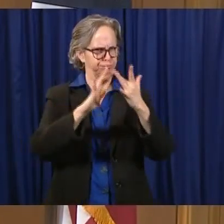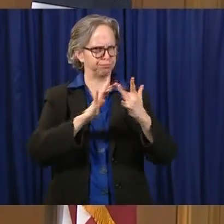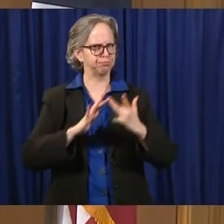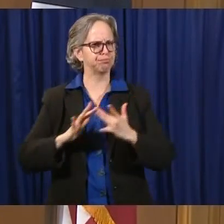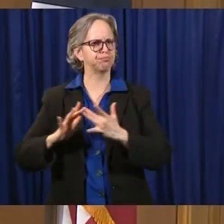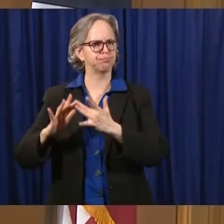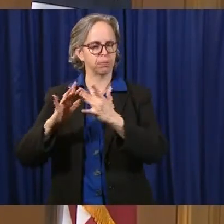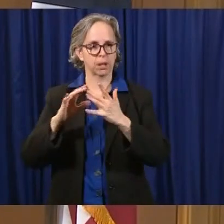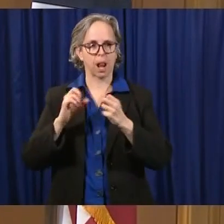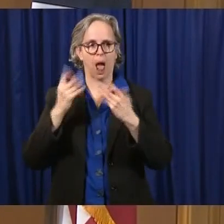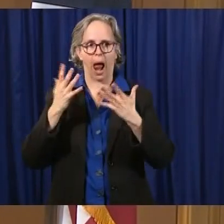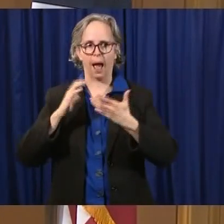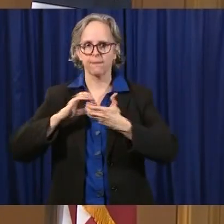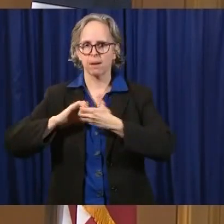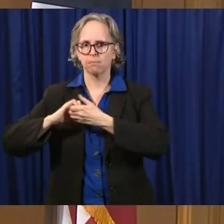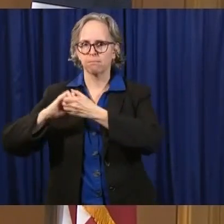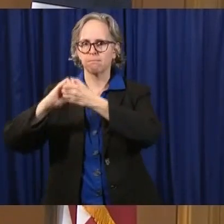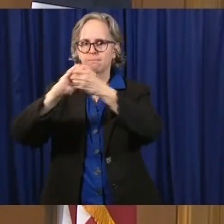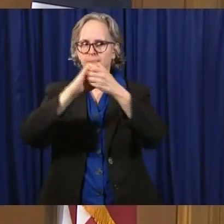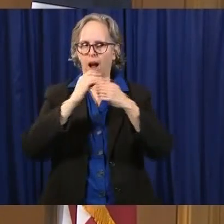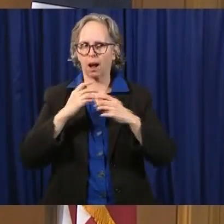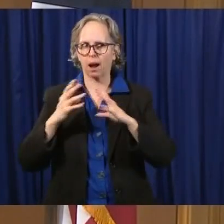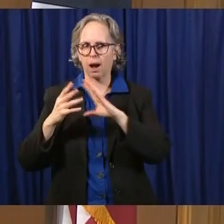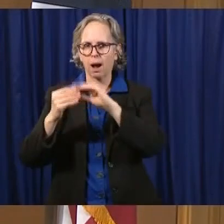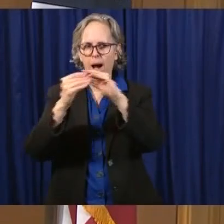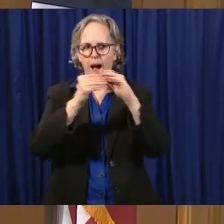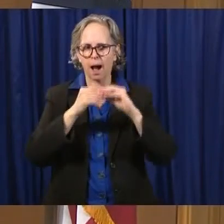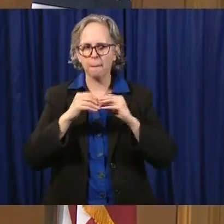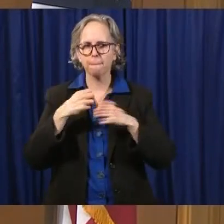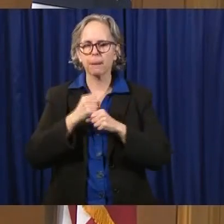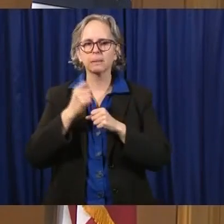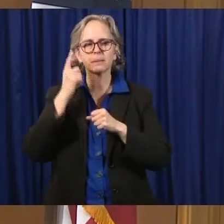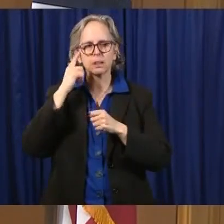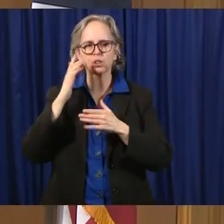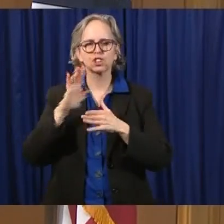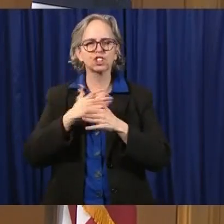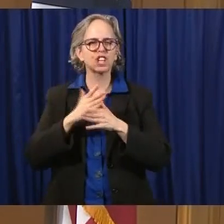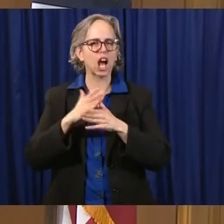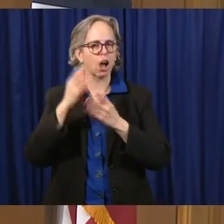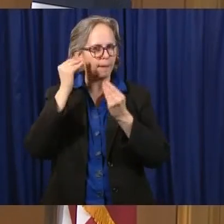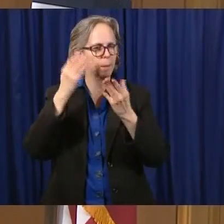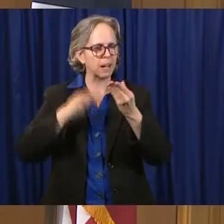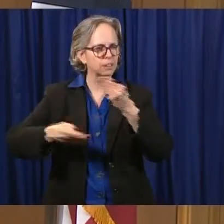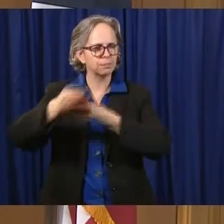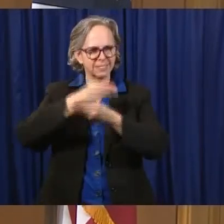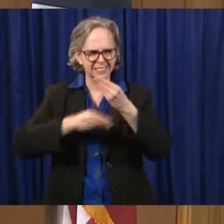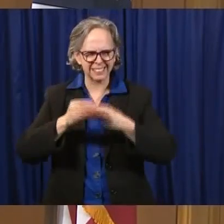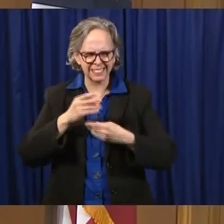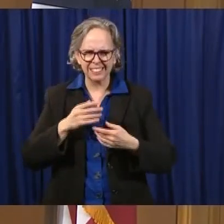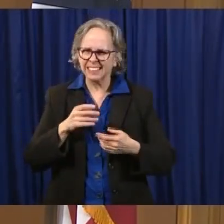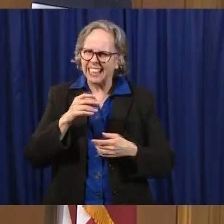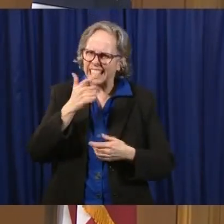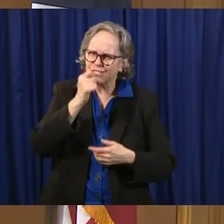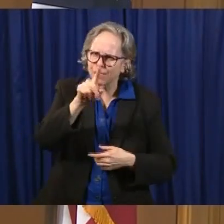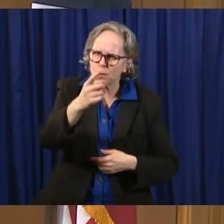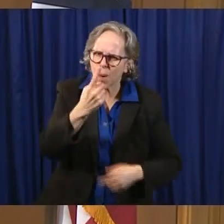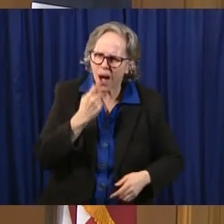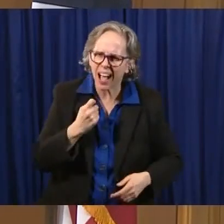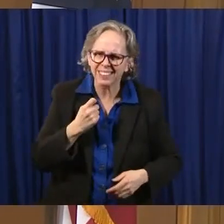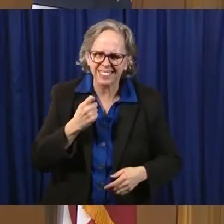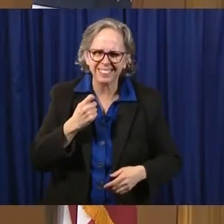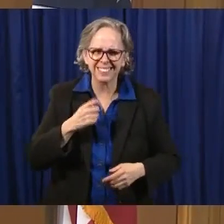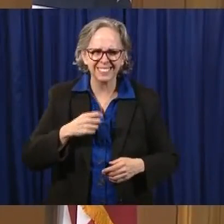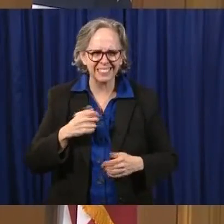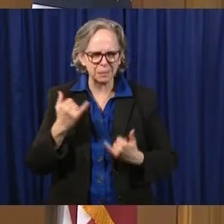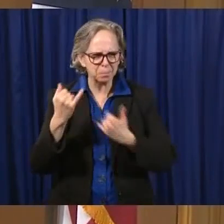common, and it just makes sense for us to share information. And it's interesting you asked that because this morning, the first thing I did